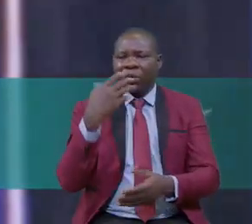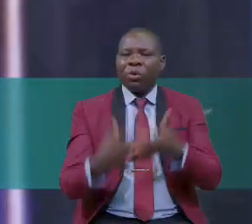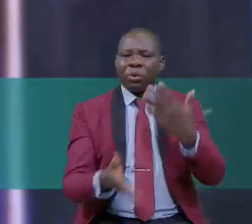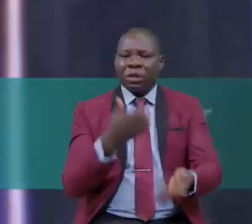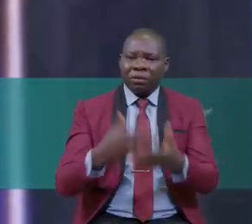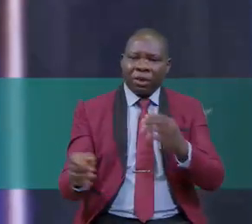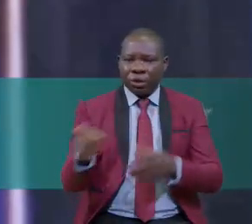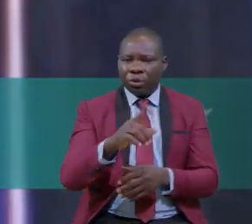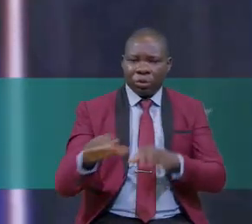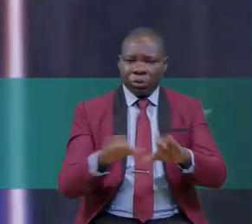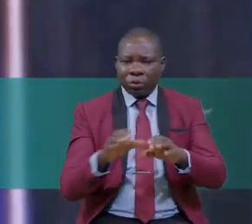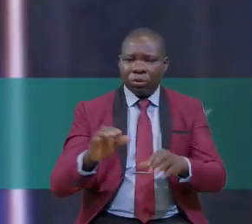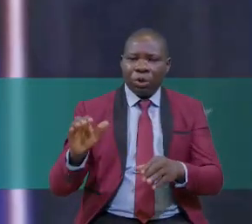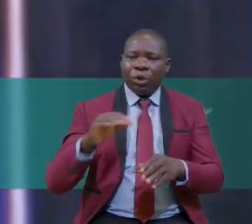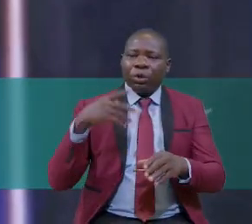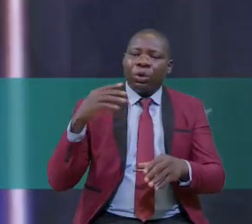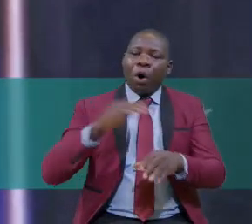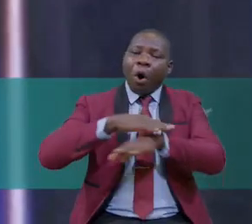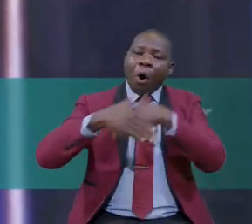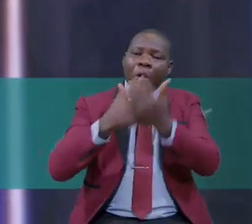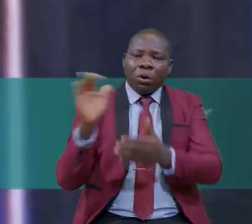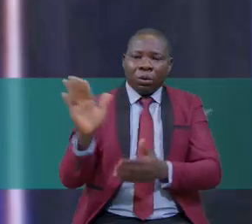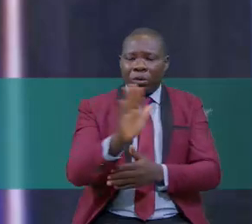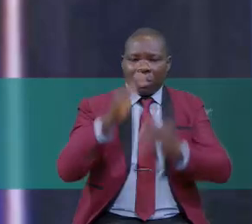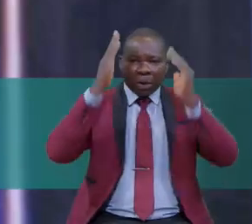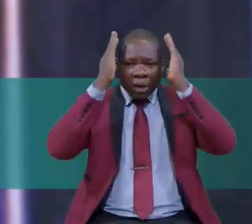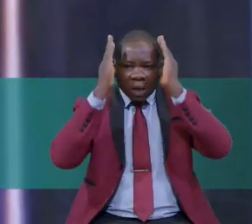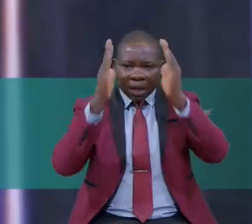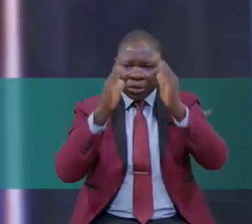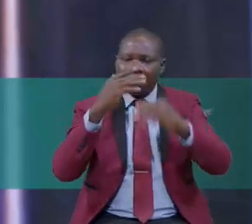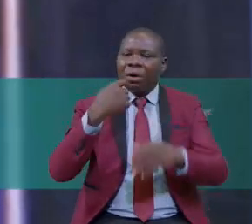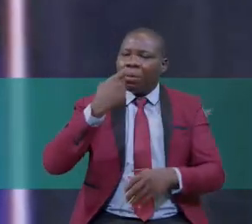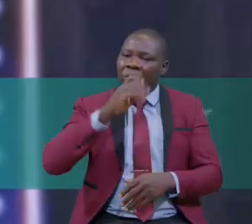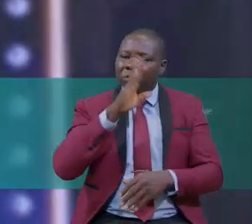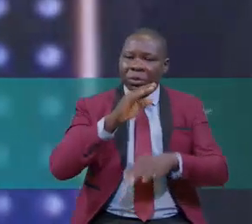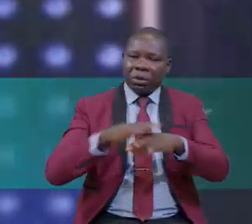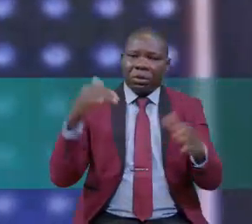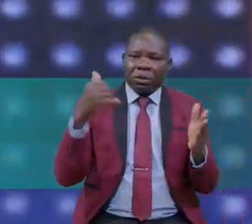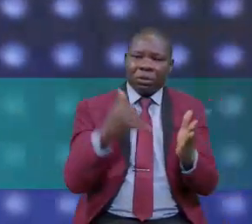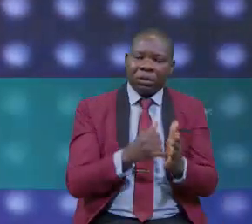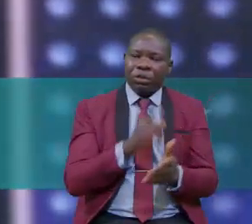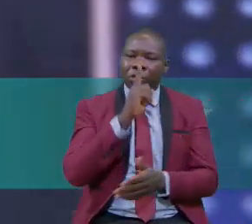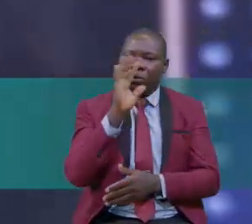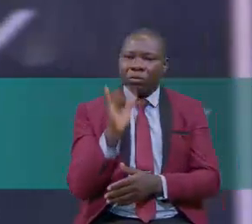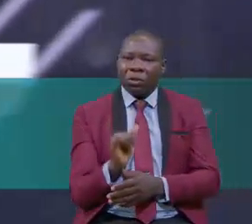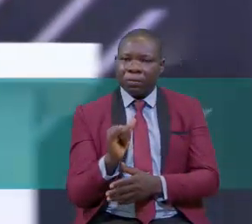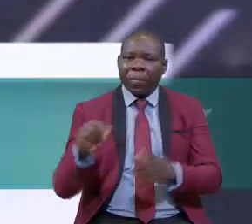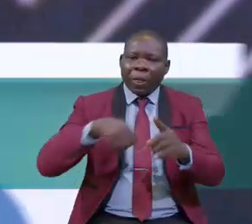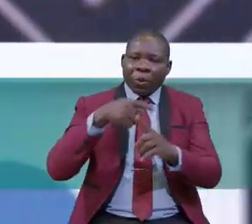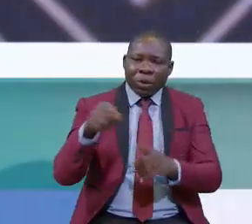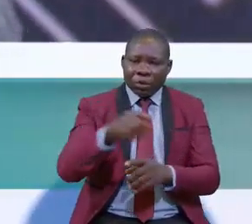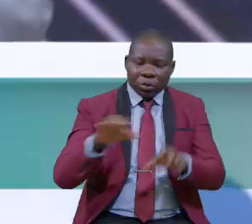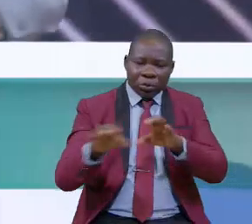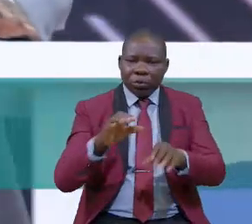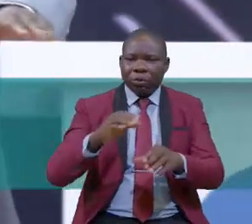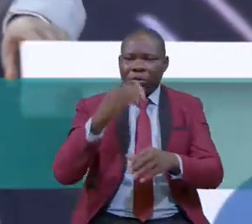whole concentration must be there. And you do that frequently. Actually, when you do something